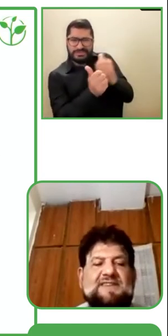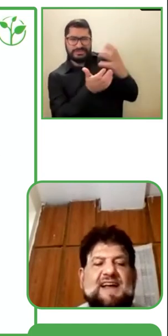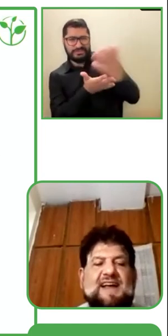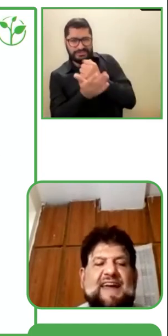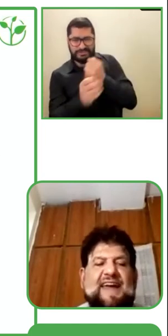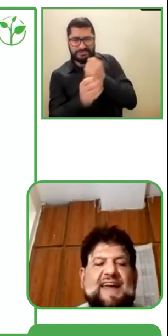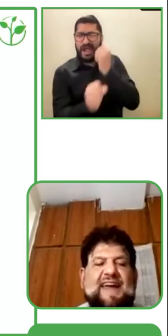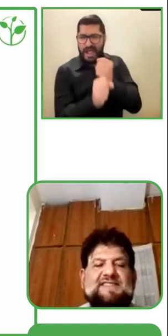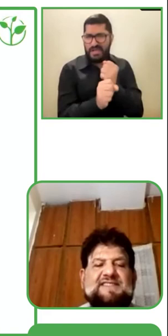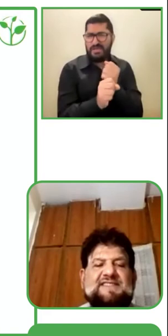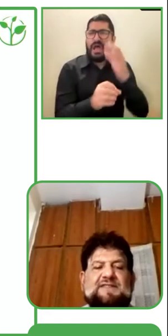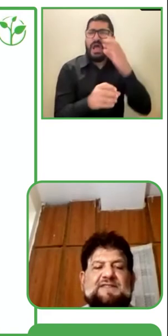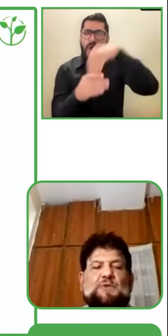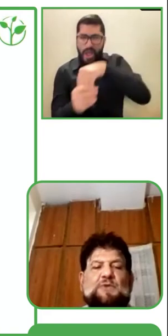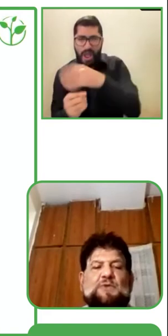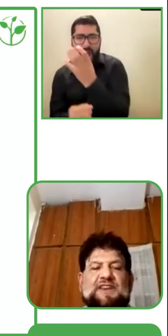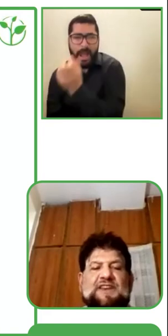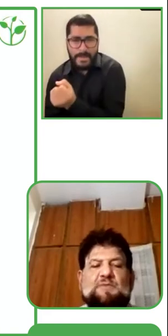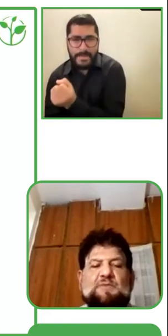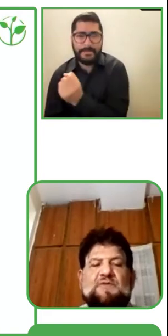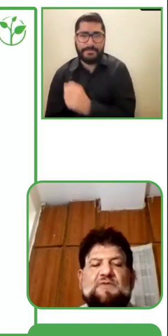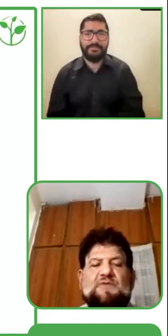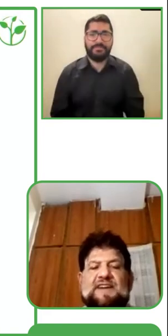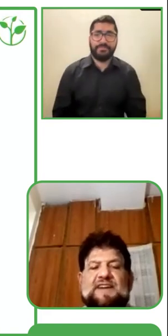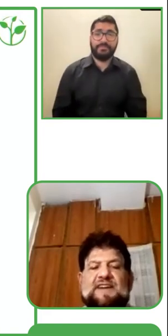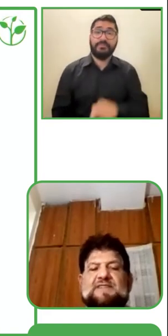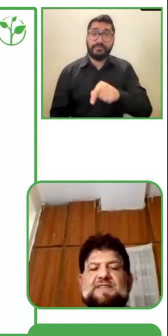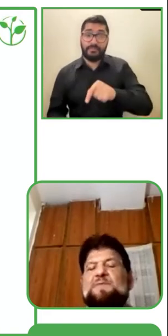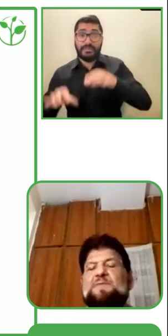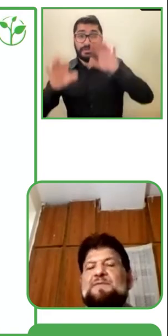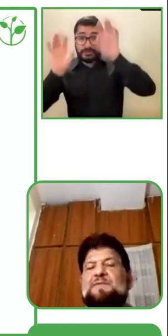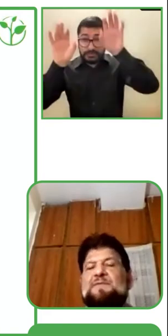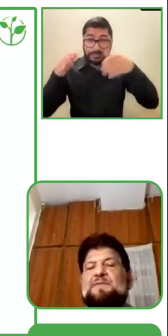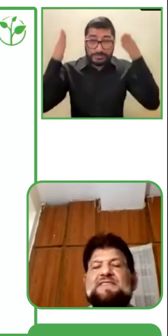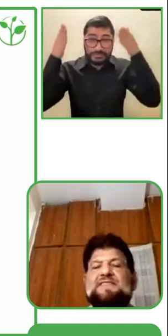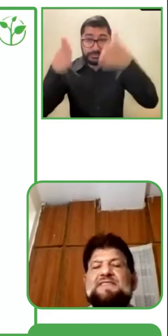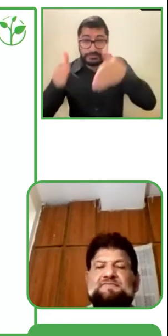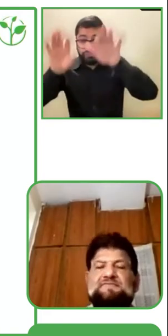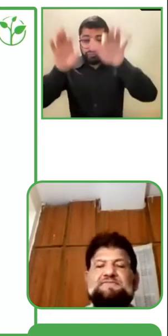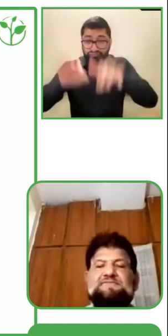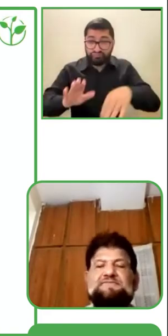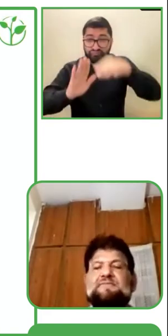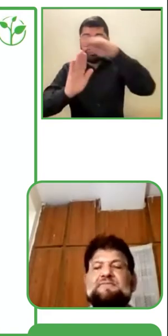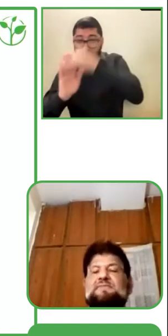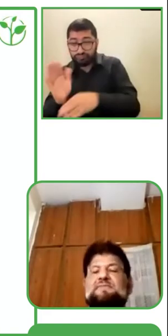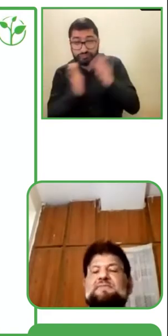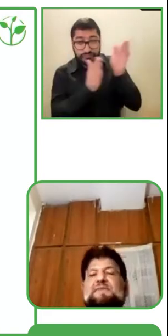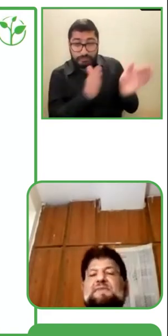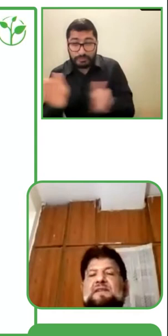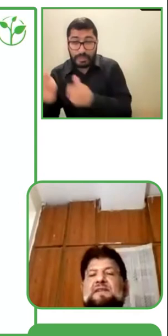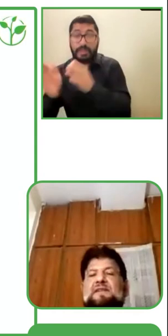disabilities, hence we need more funding to support PWDs.